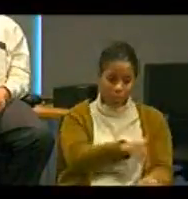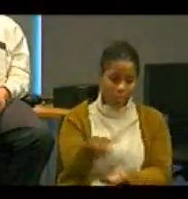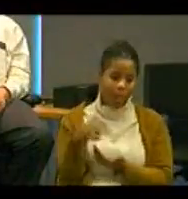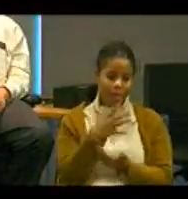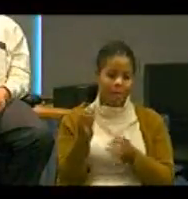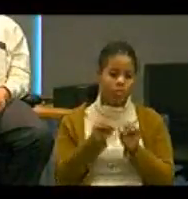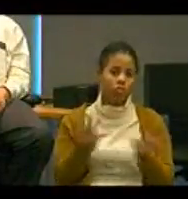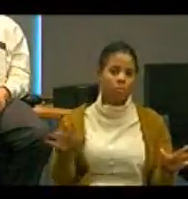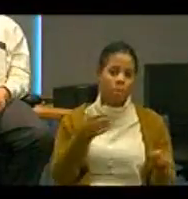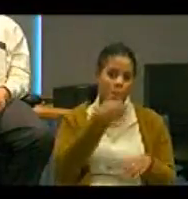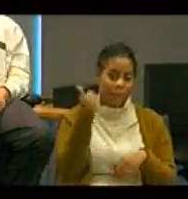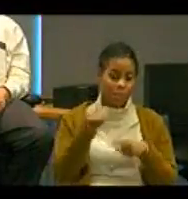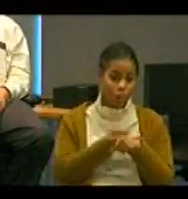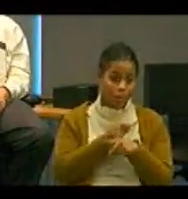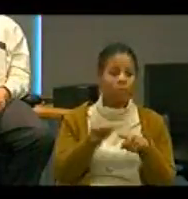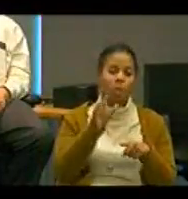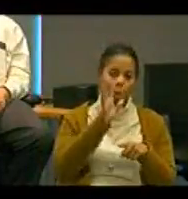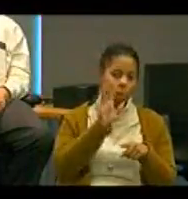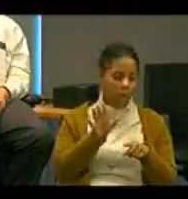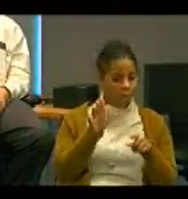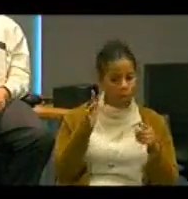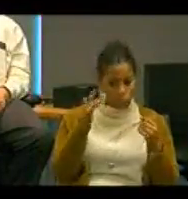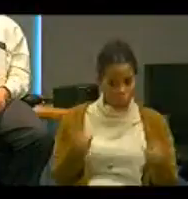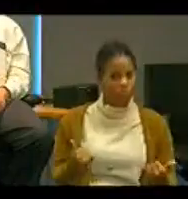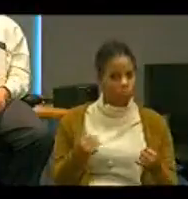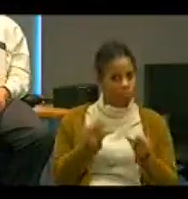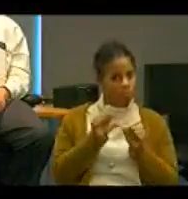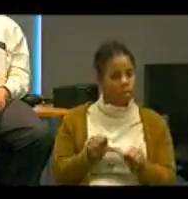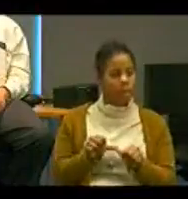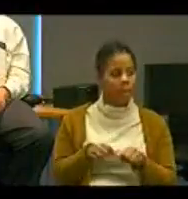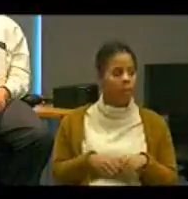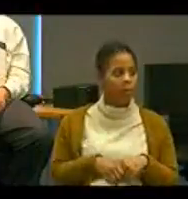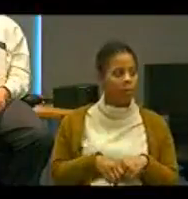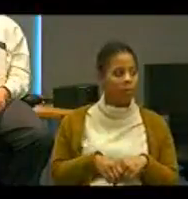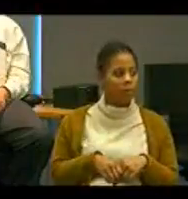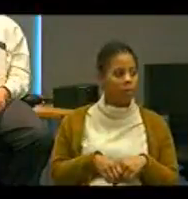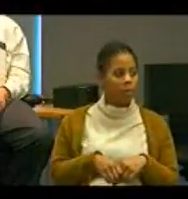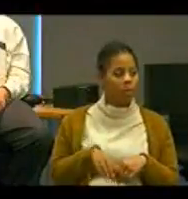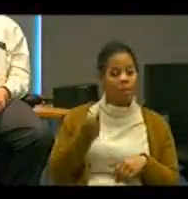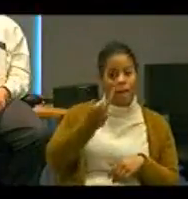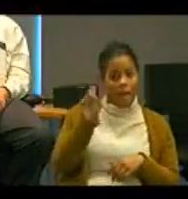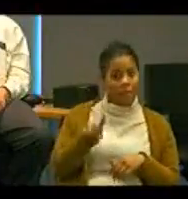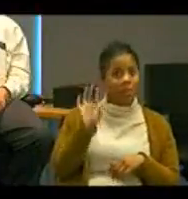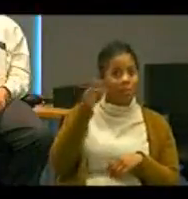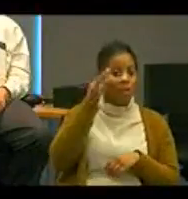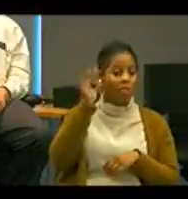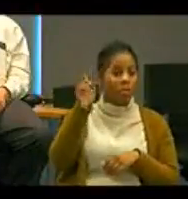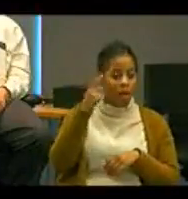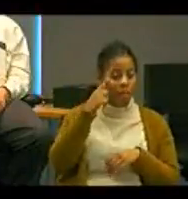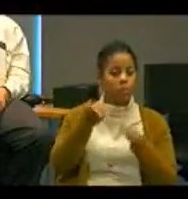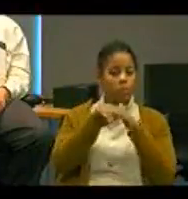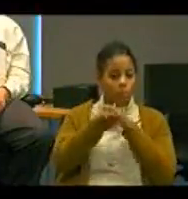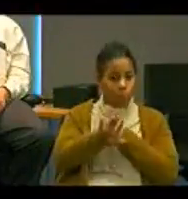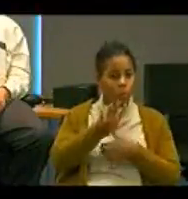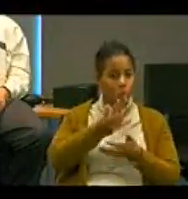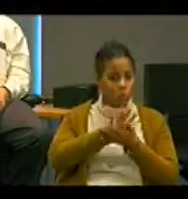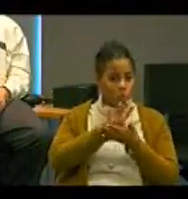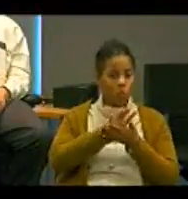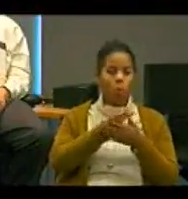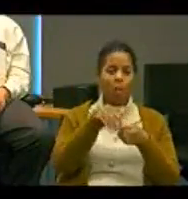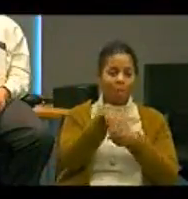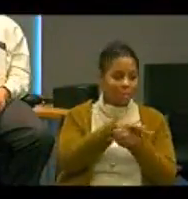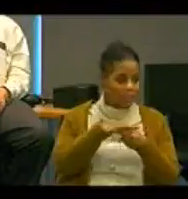practices, that is also going to stay. The question is, to what extent will the federal government swoop into school districts and coerce them to change their